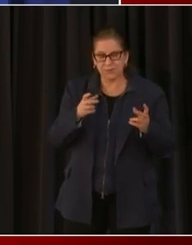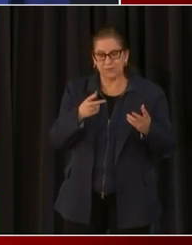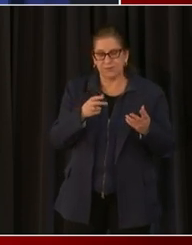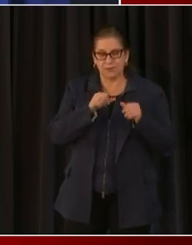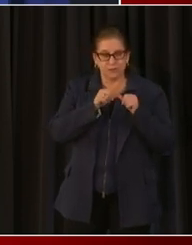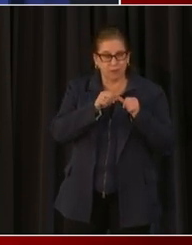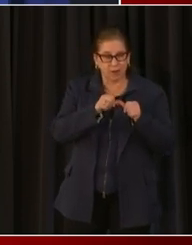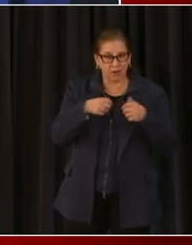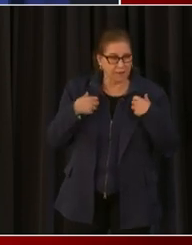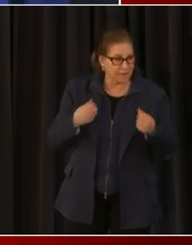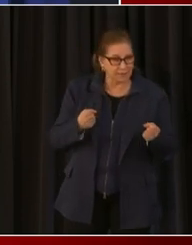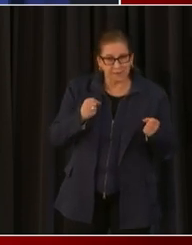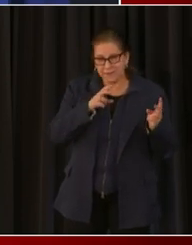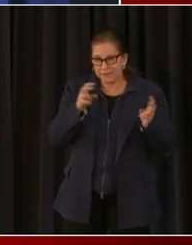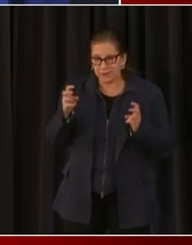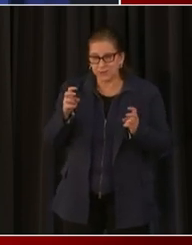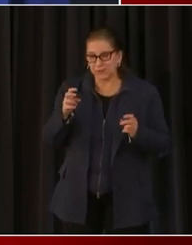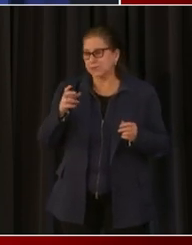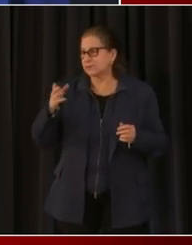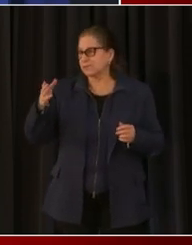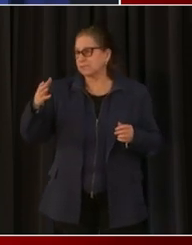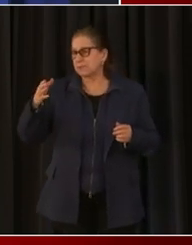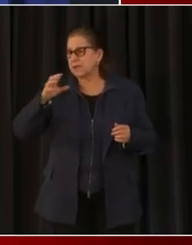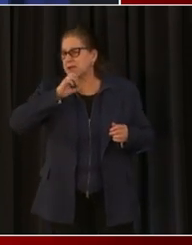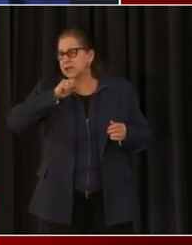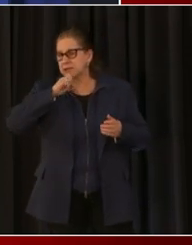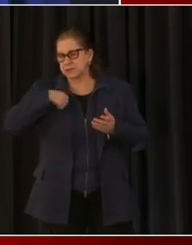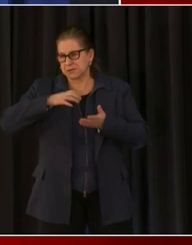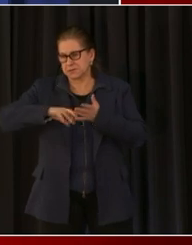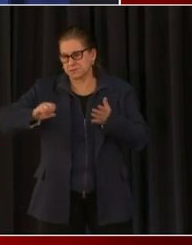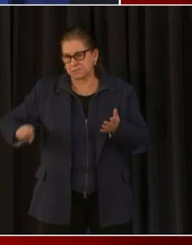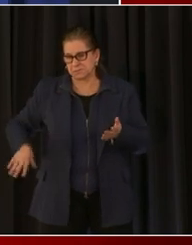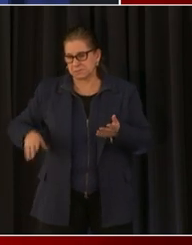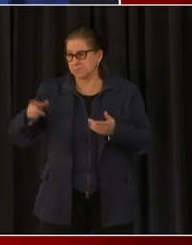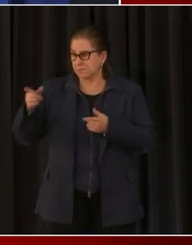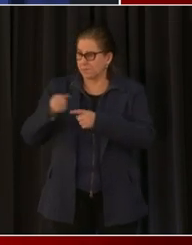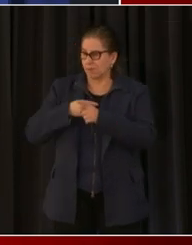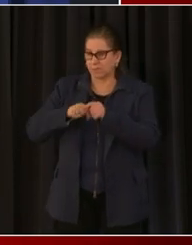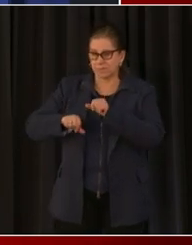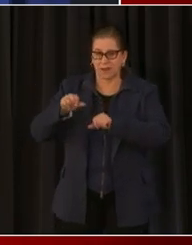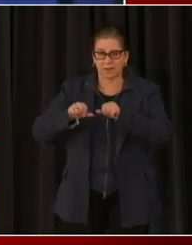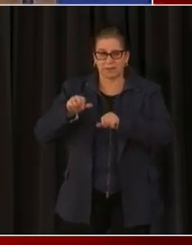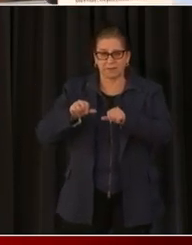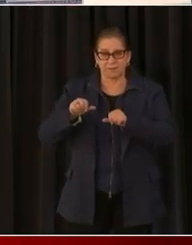phenomenon occurs with individuals with HIV. We have on our Scientific Advisory